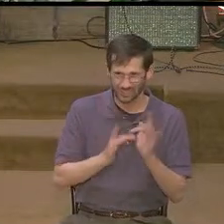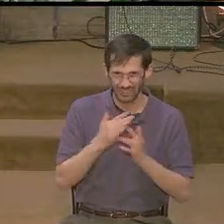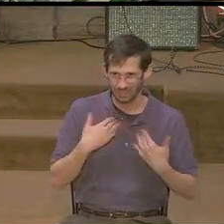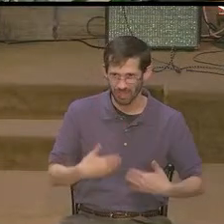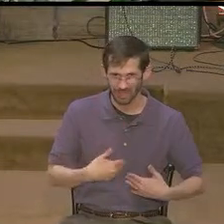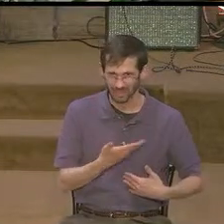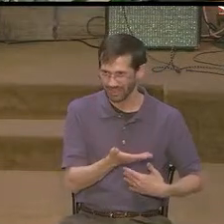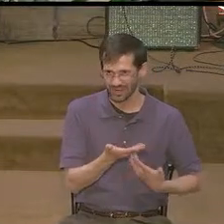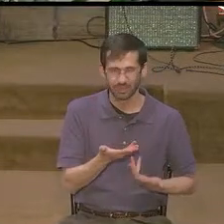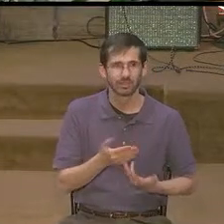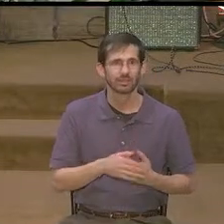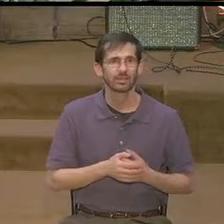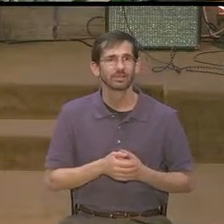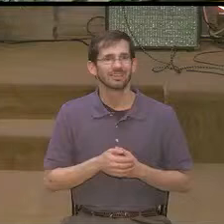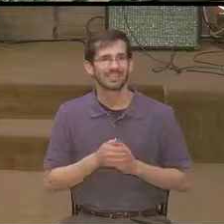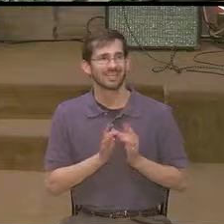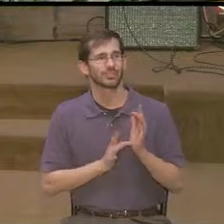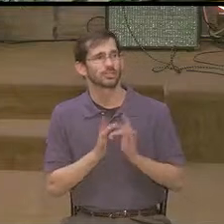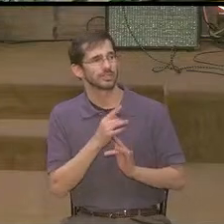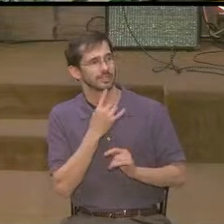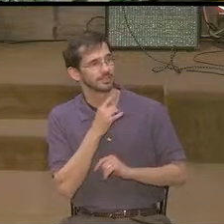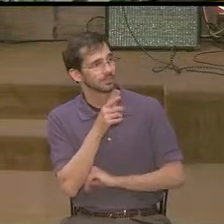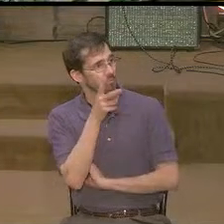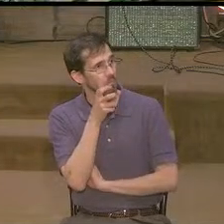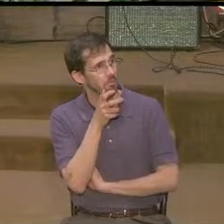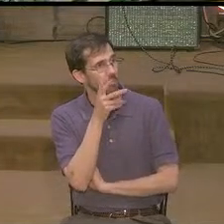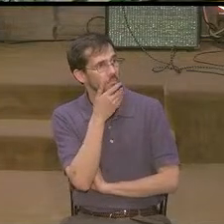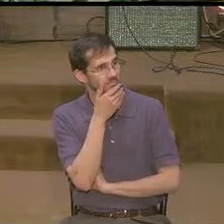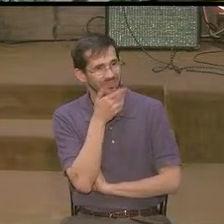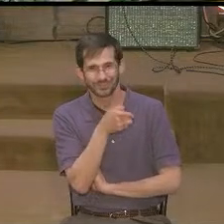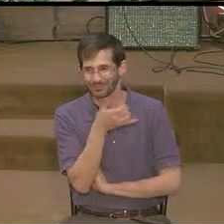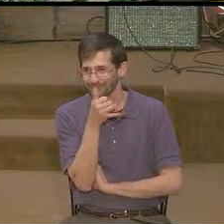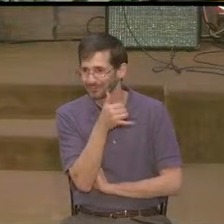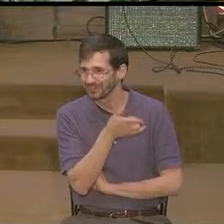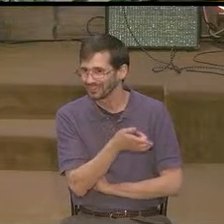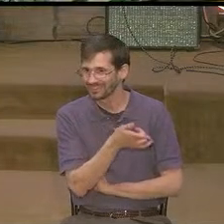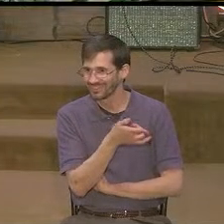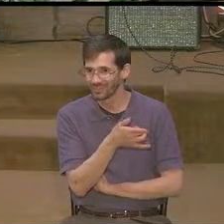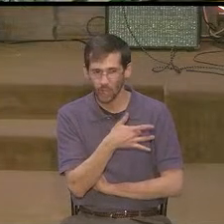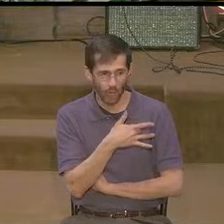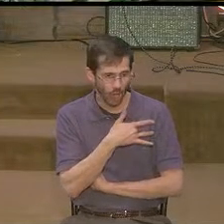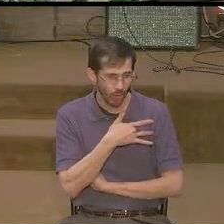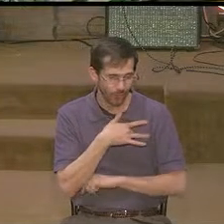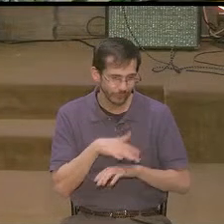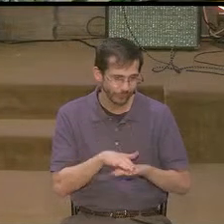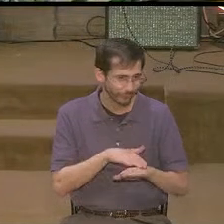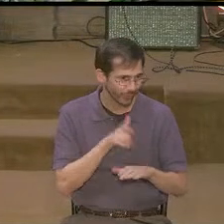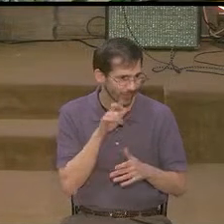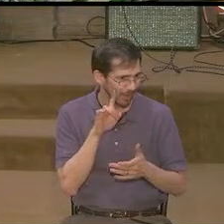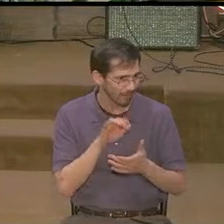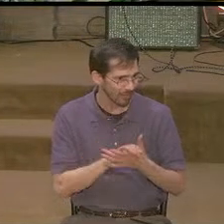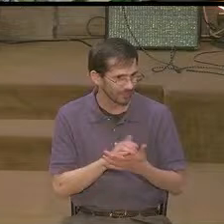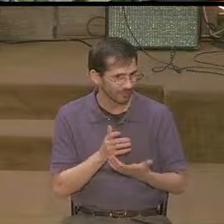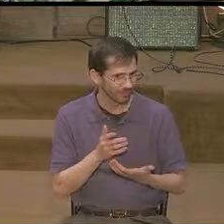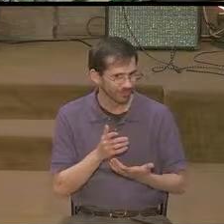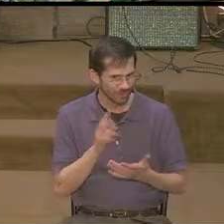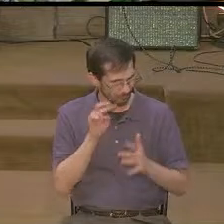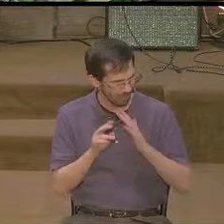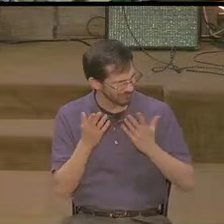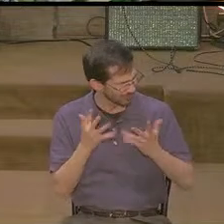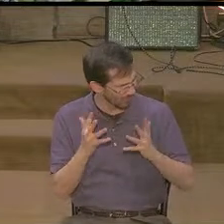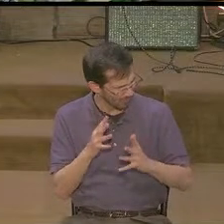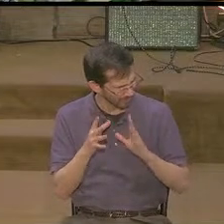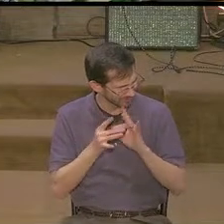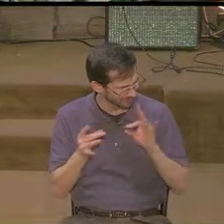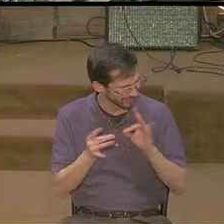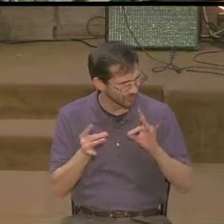ones, and slow of heart to believe in all of the prophets have spoken, ought not the Christ to have suffered these